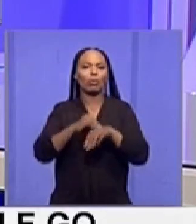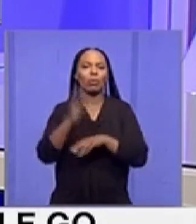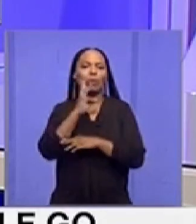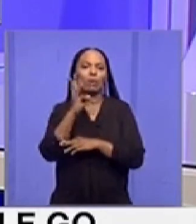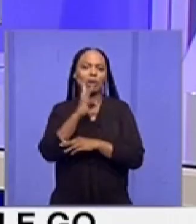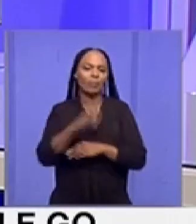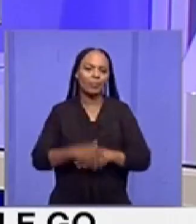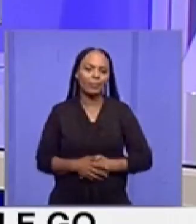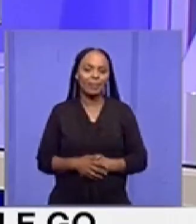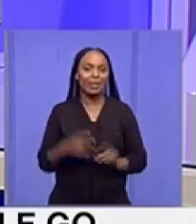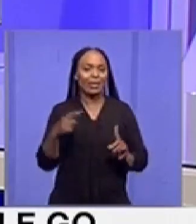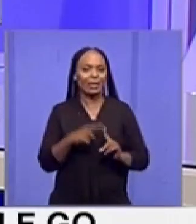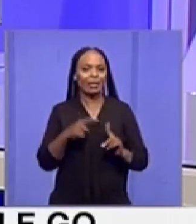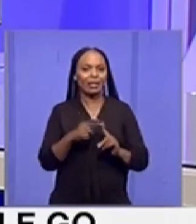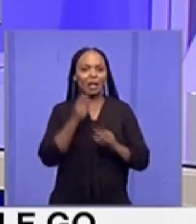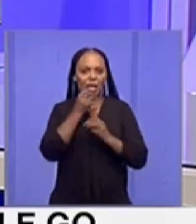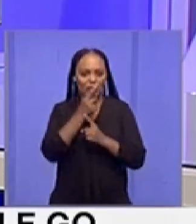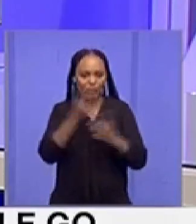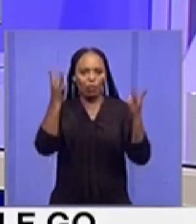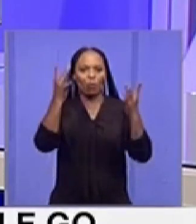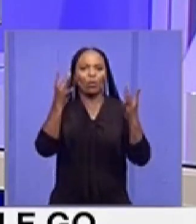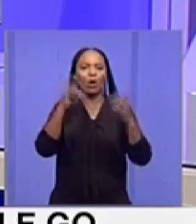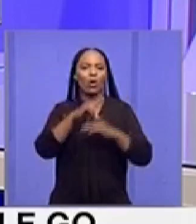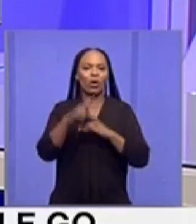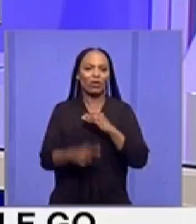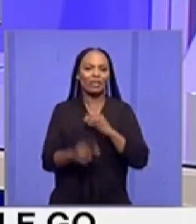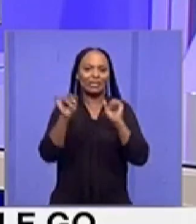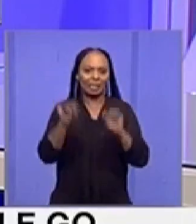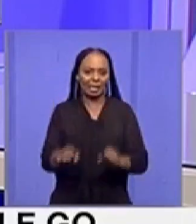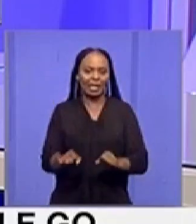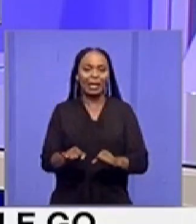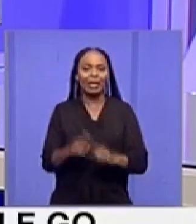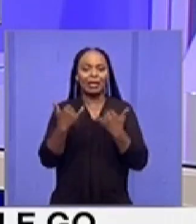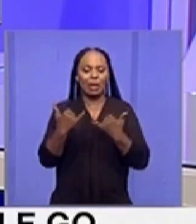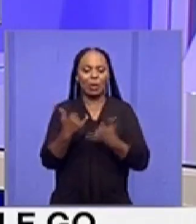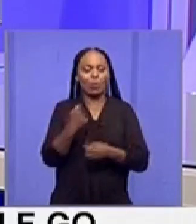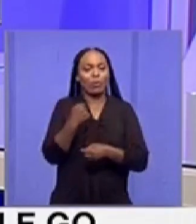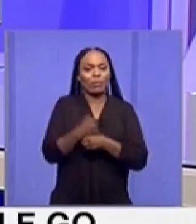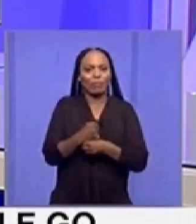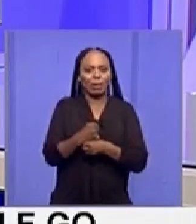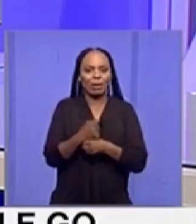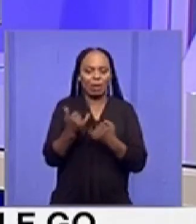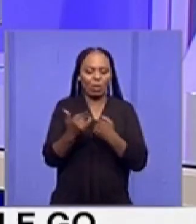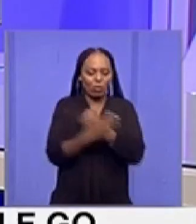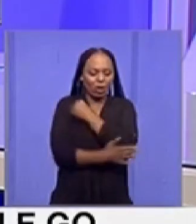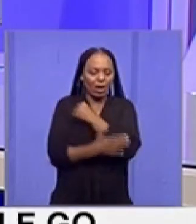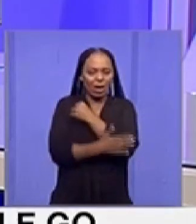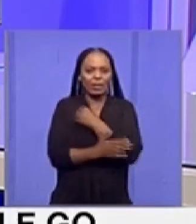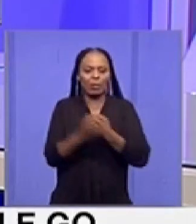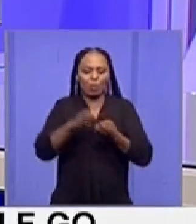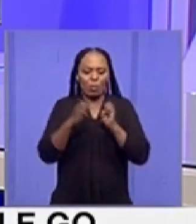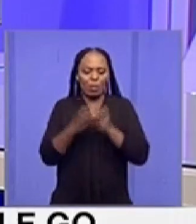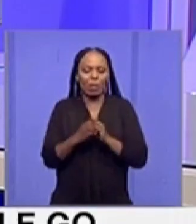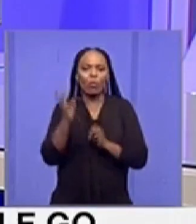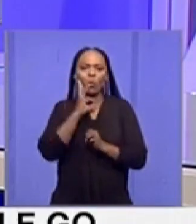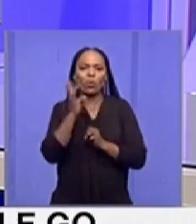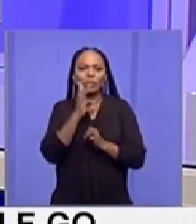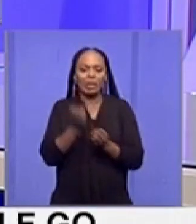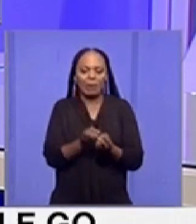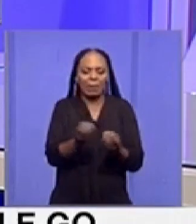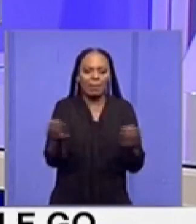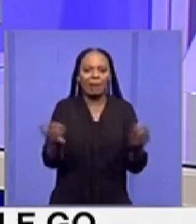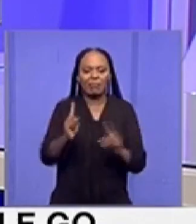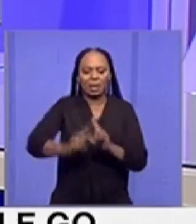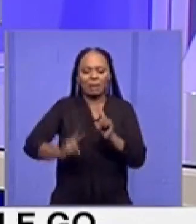meetse. O boditše conference gore le ge naga ye e tšwetšwe ke temo ya go retega matsapeng ya go abela badudi meetse le mananeo